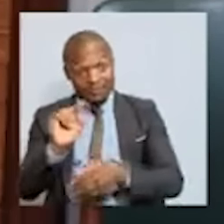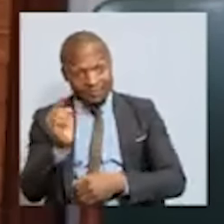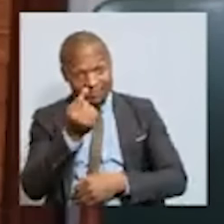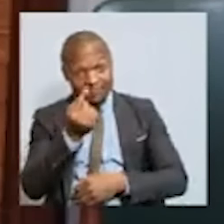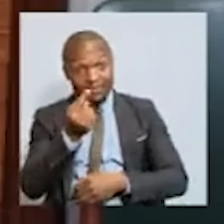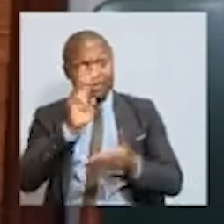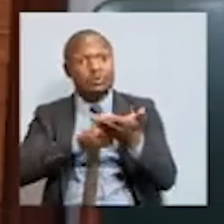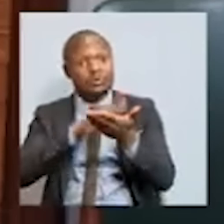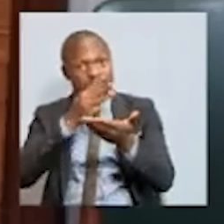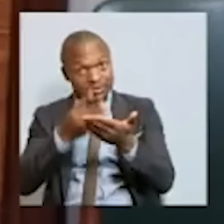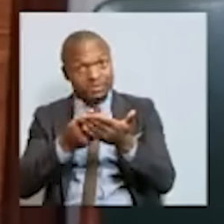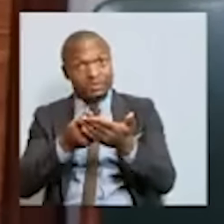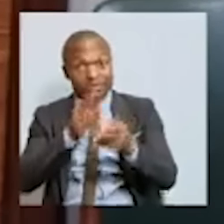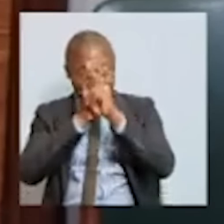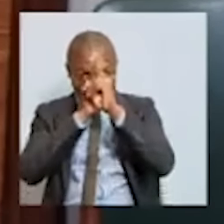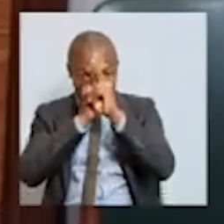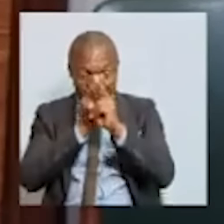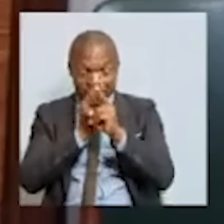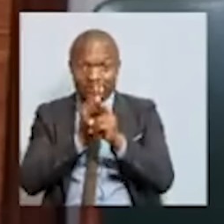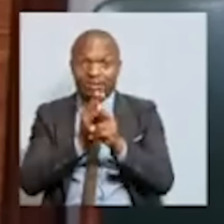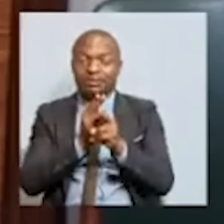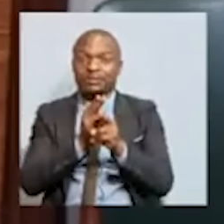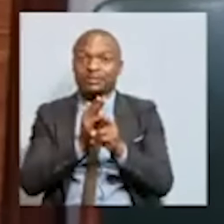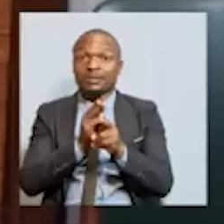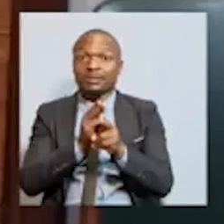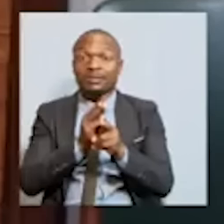one, Honorable M. E. Mposha, MP.